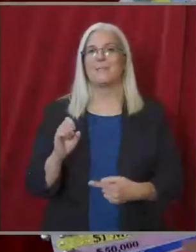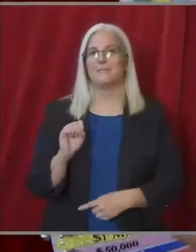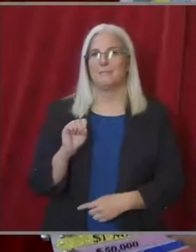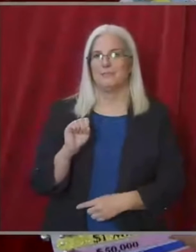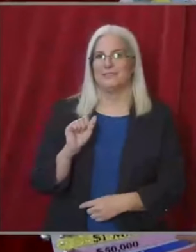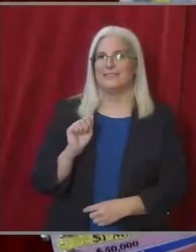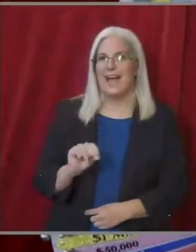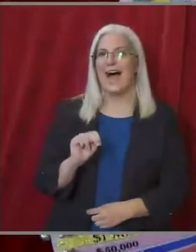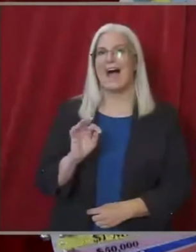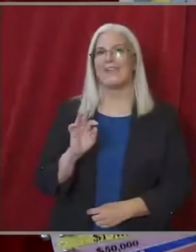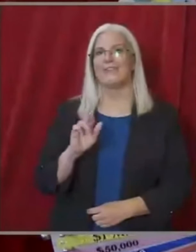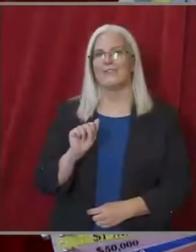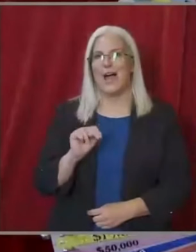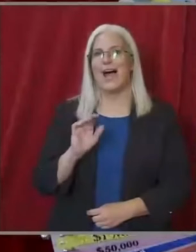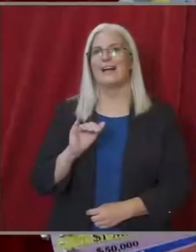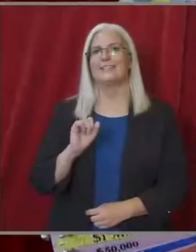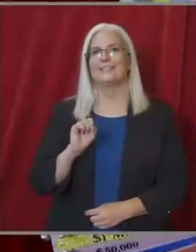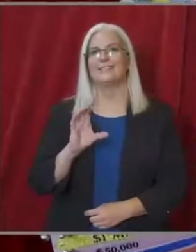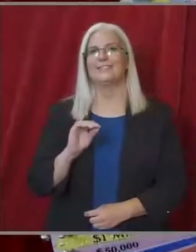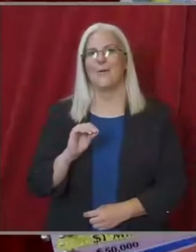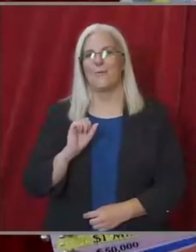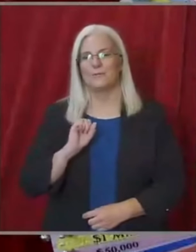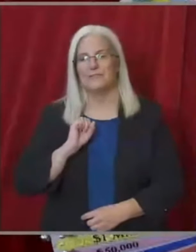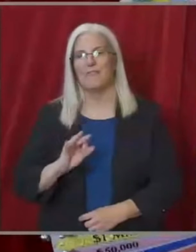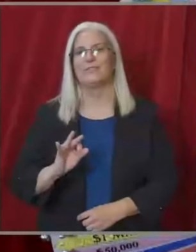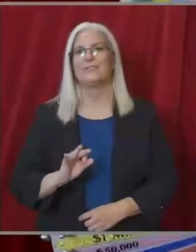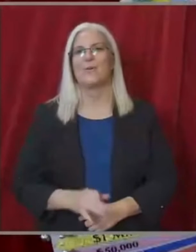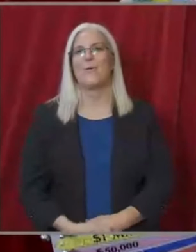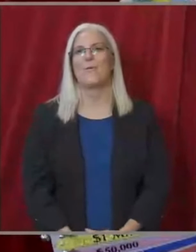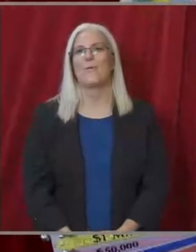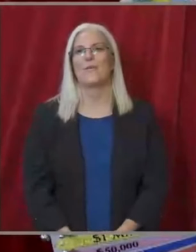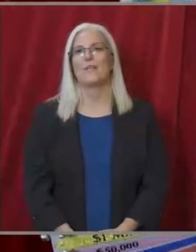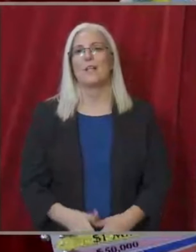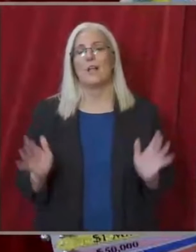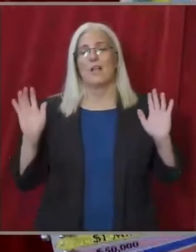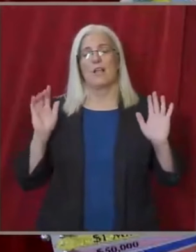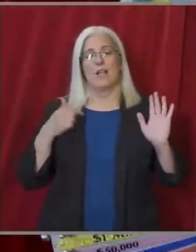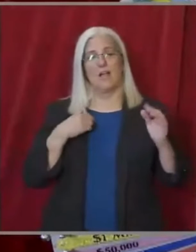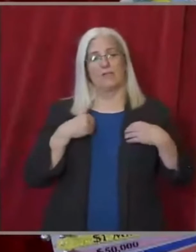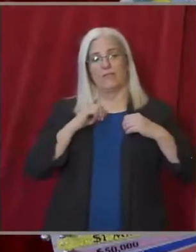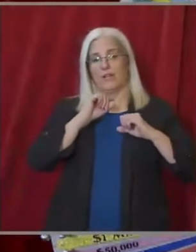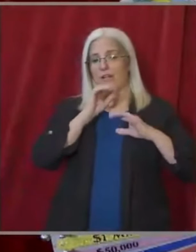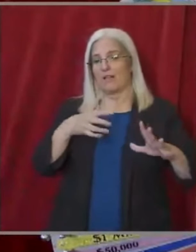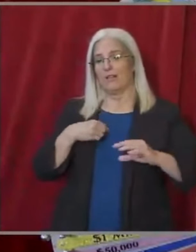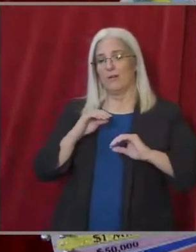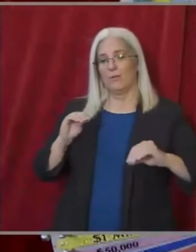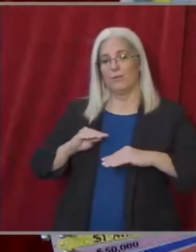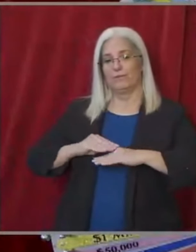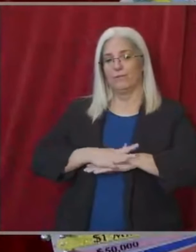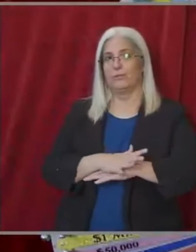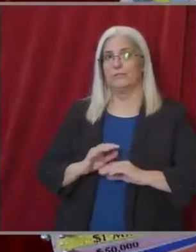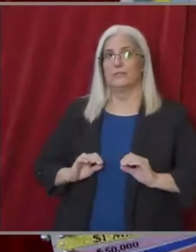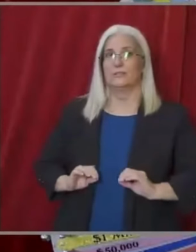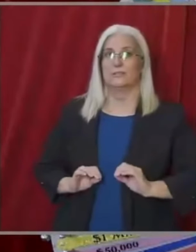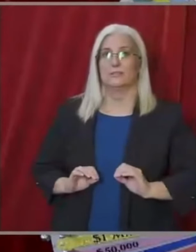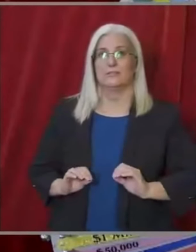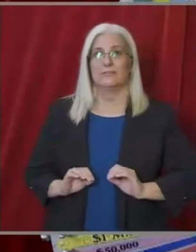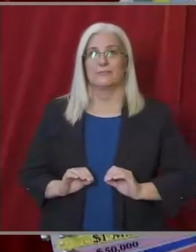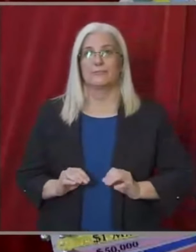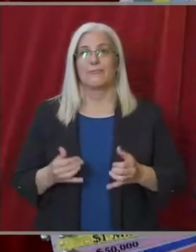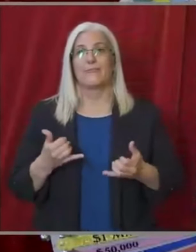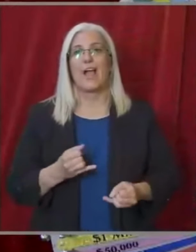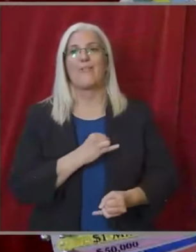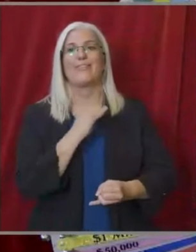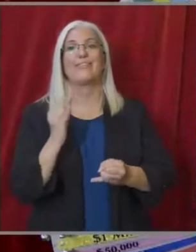San Francisco. By the way, I have nothing to do with that one, all right? And the last one this week,